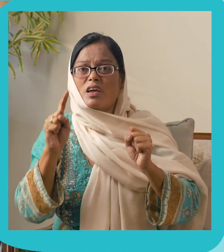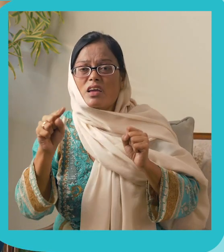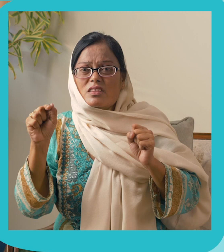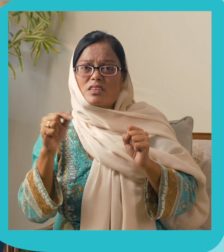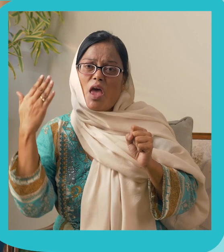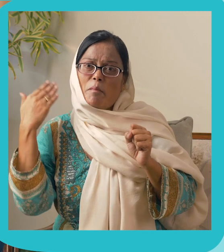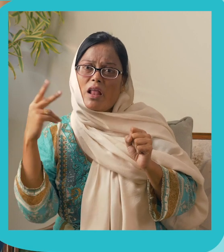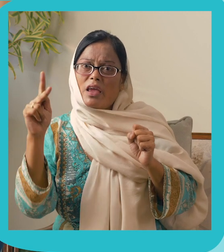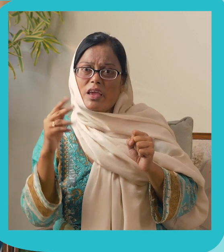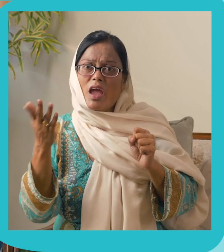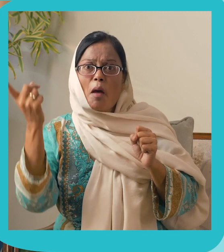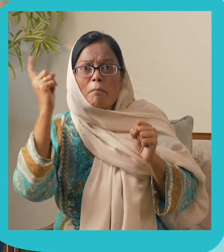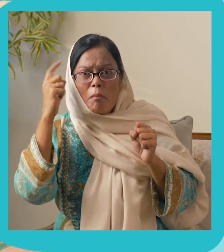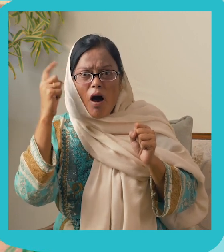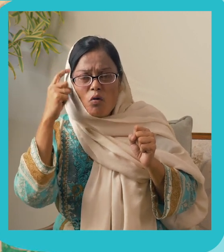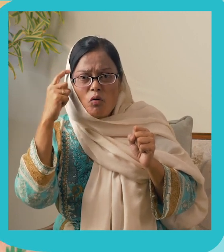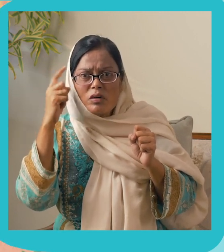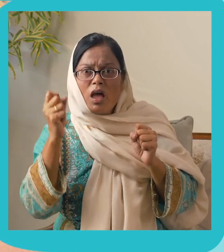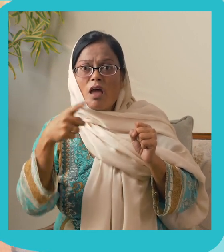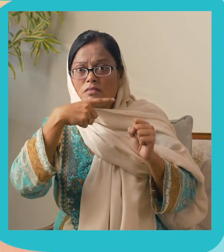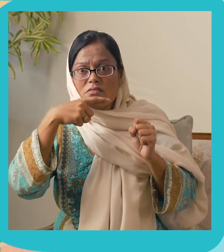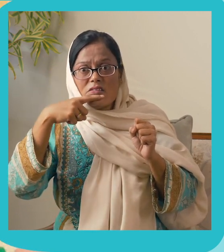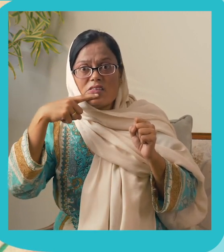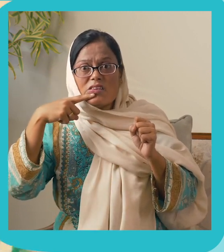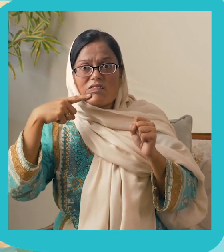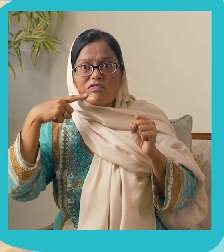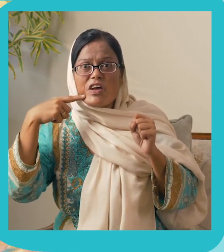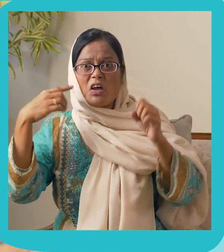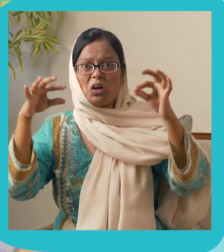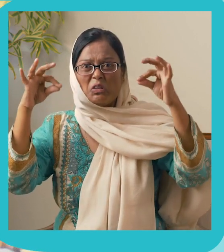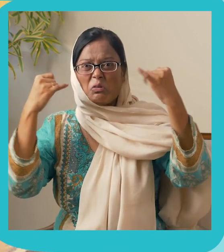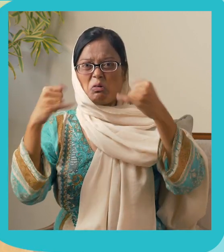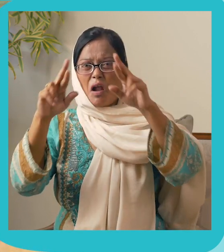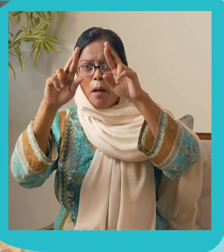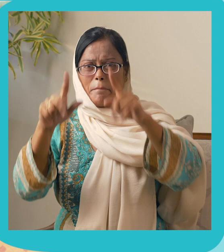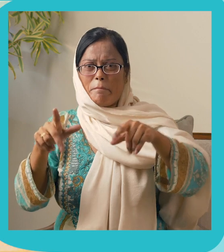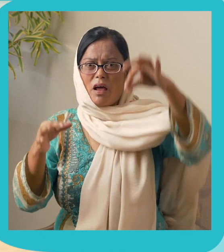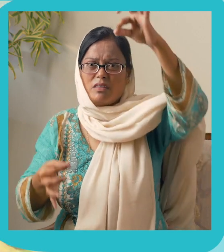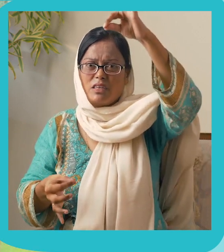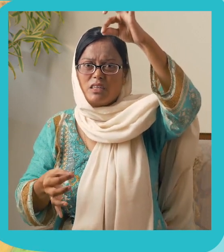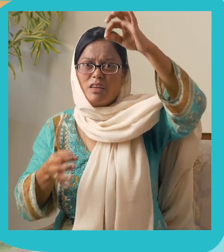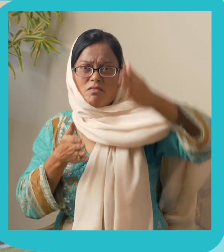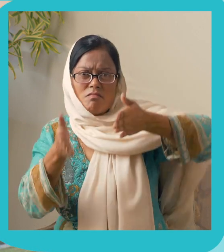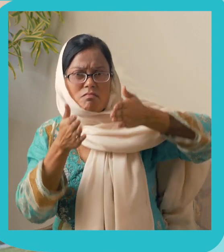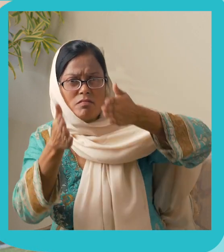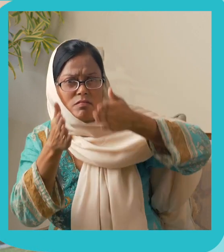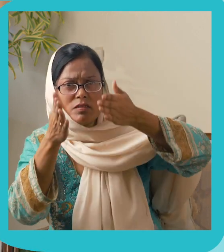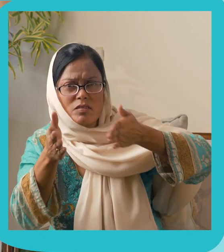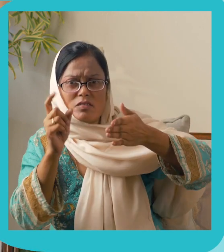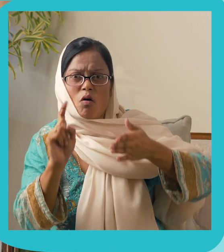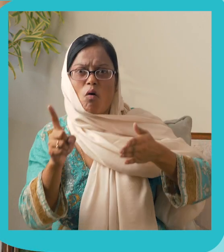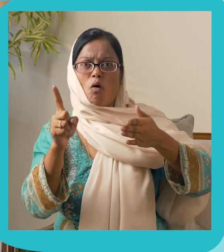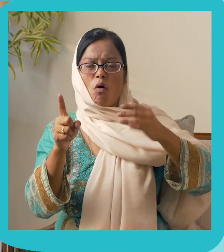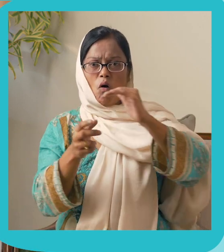As he tried to swim away, a terrible plogger, an ugly, scraggly, torn plastic sack chased